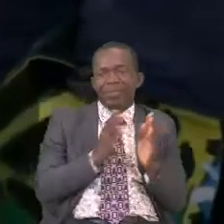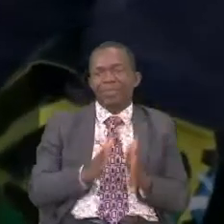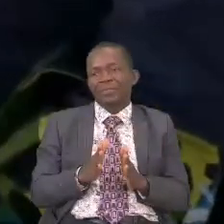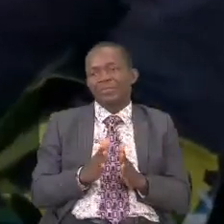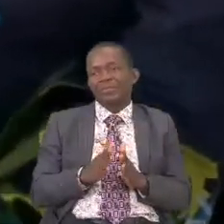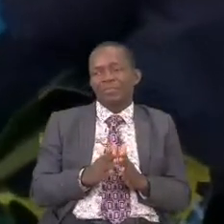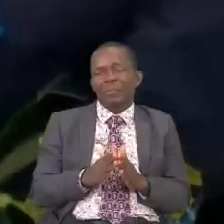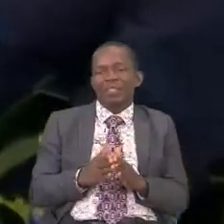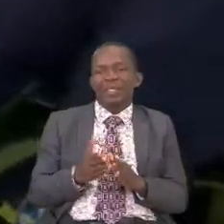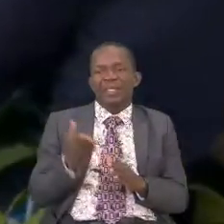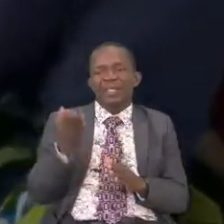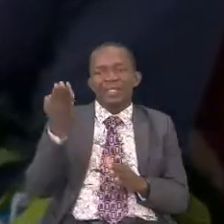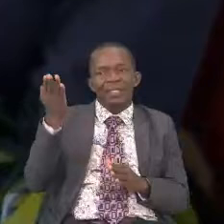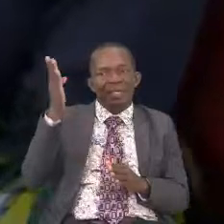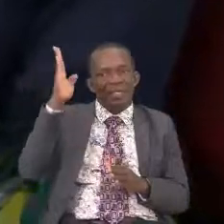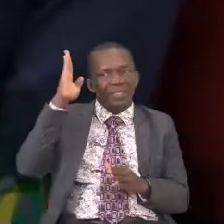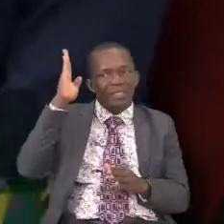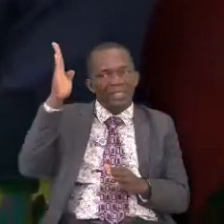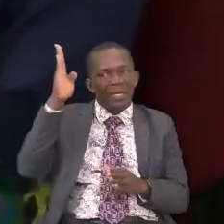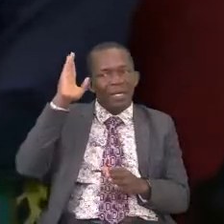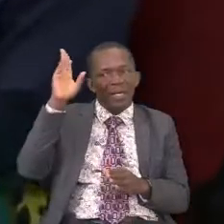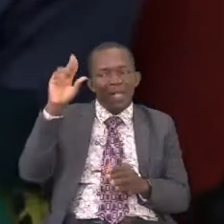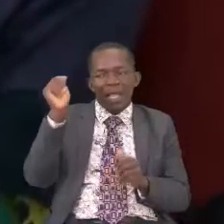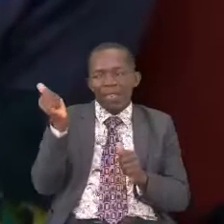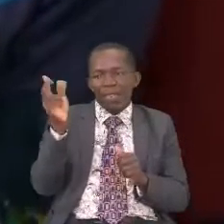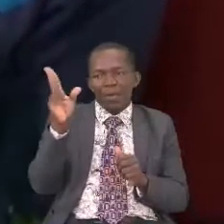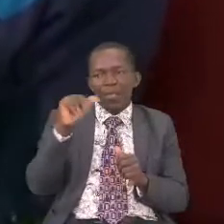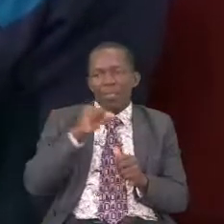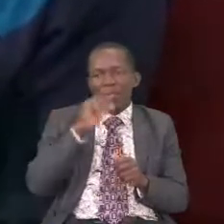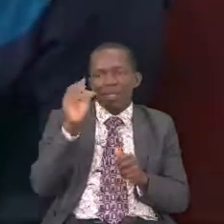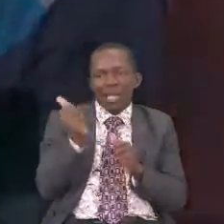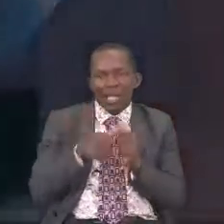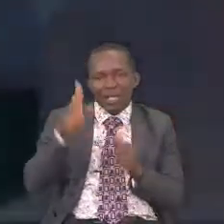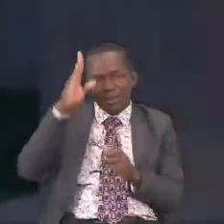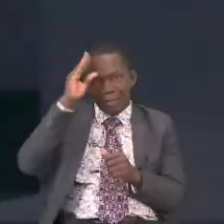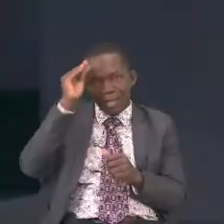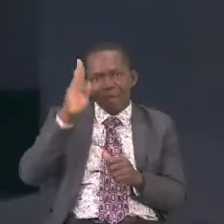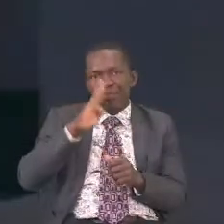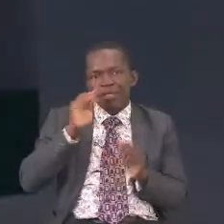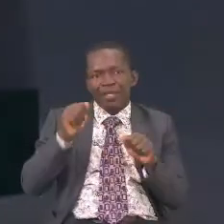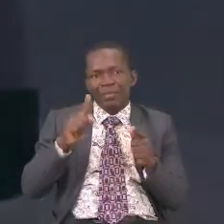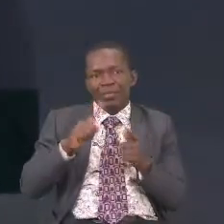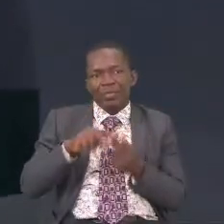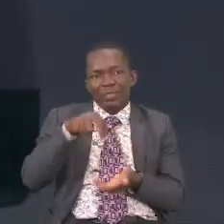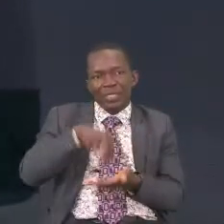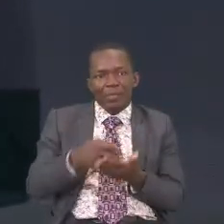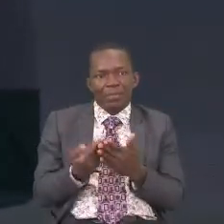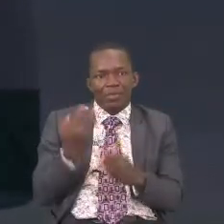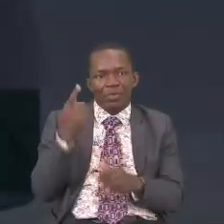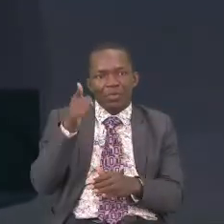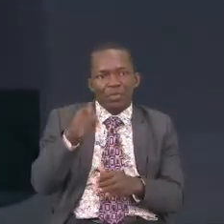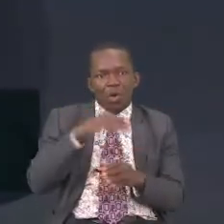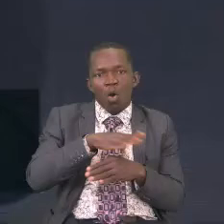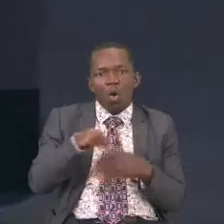not any man be able to stand before thee all the days of thy